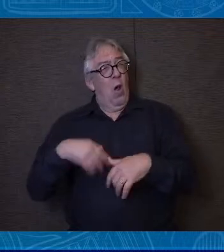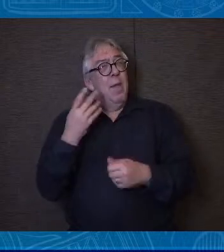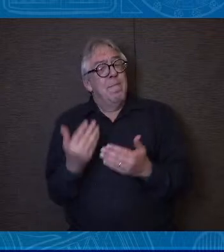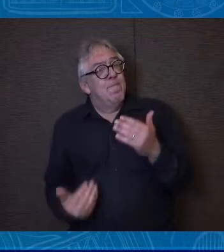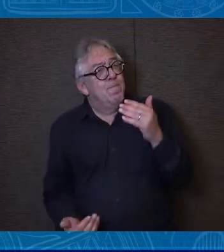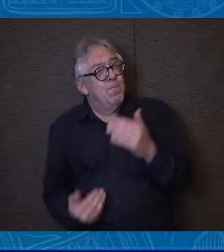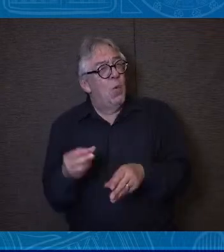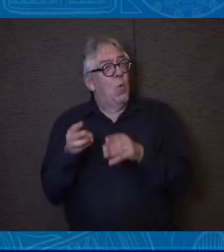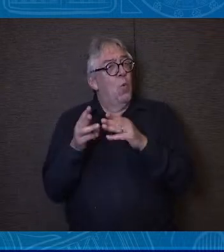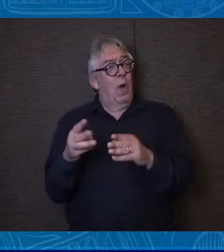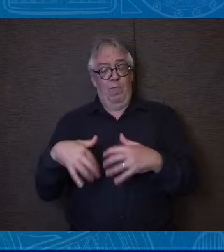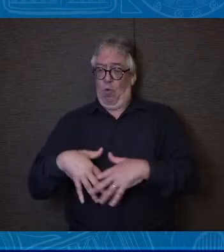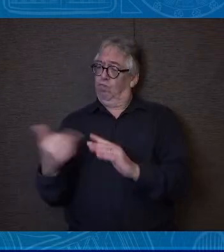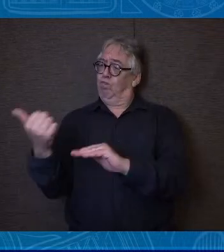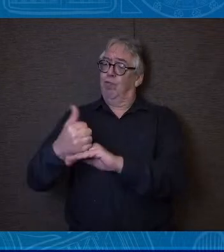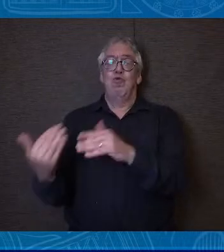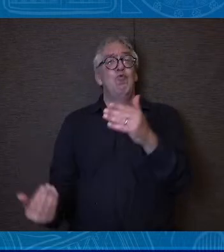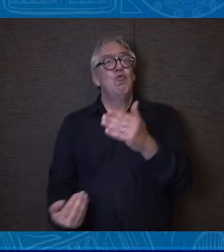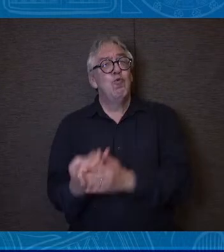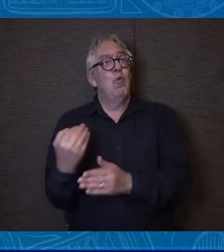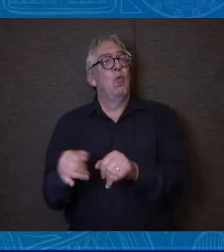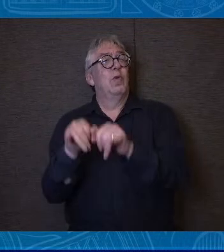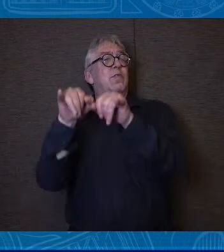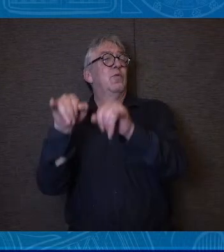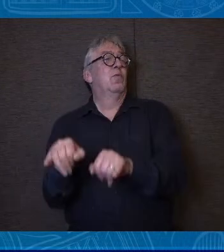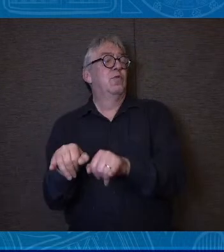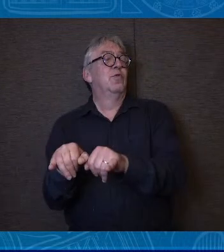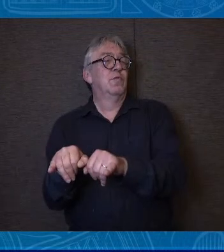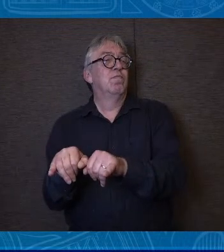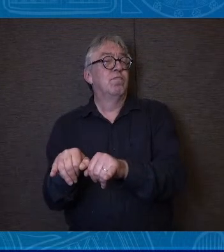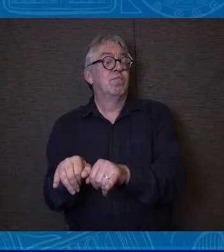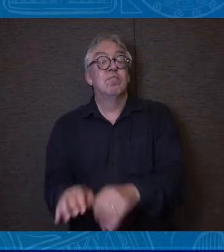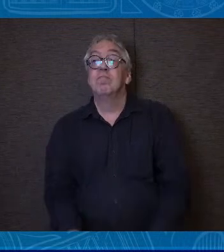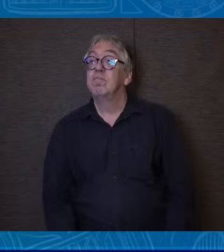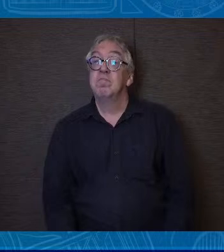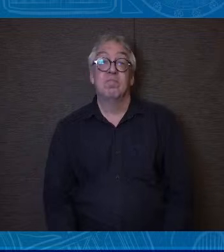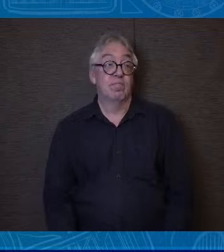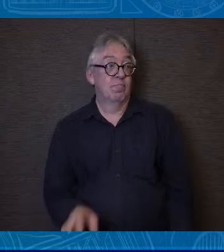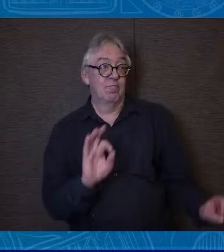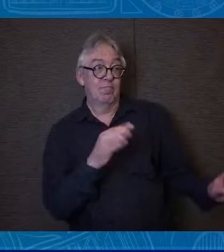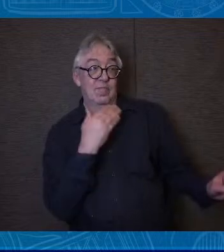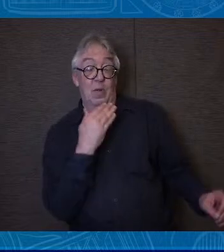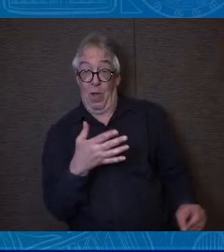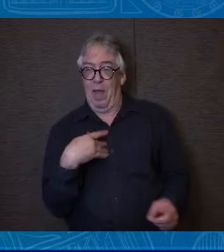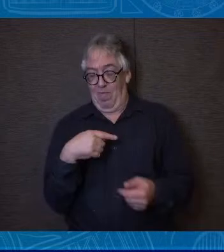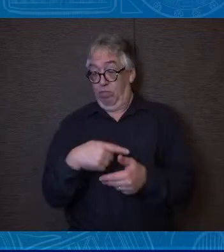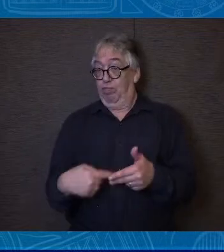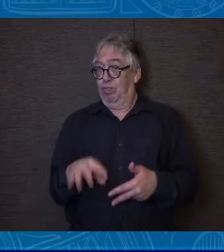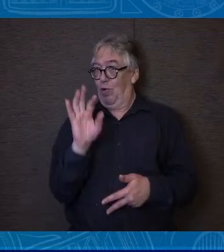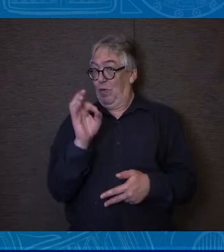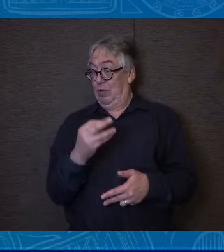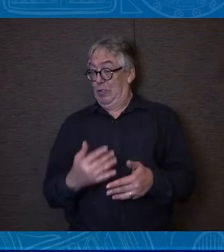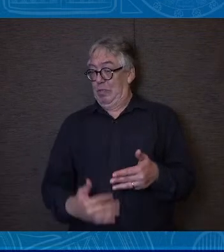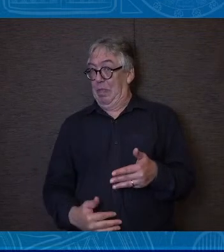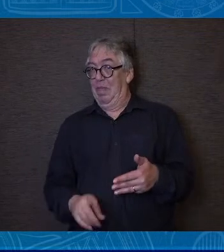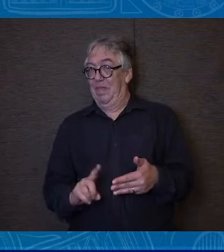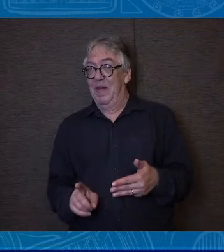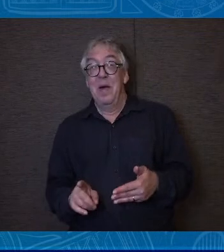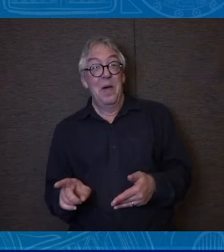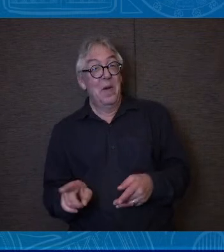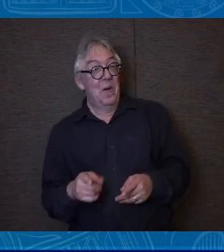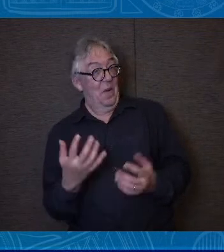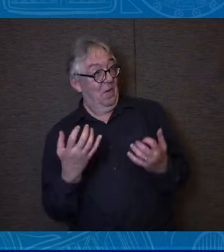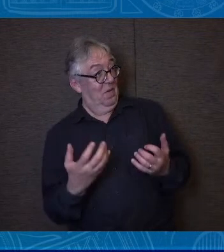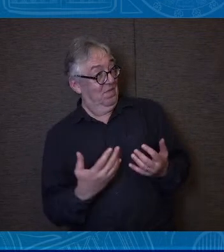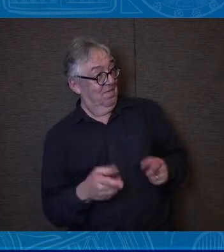you. Thank you very much. I have another few questions, but I just want to give the opportunity